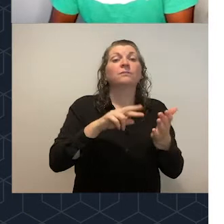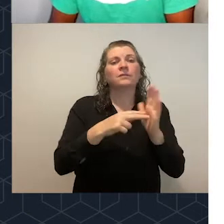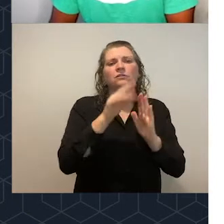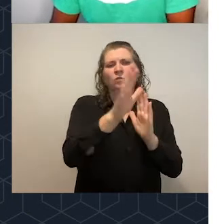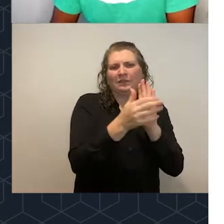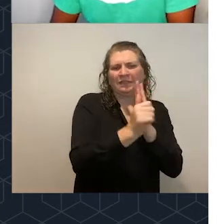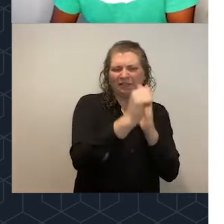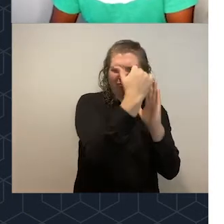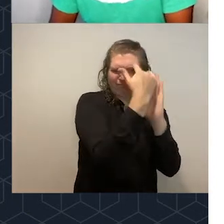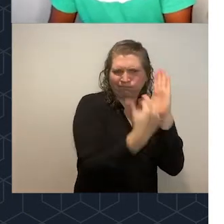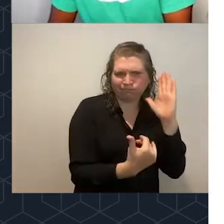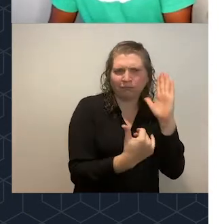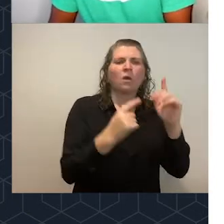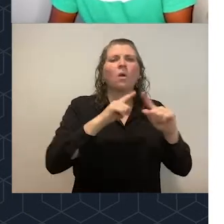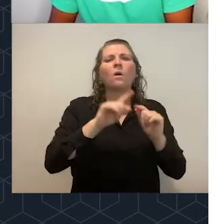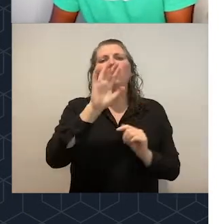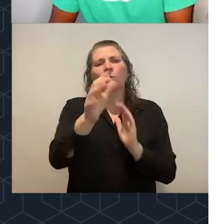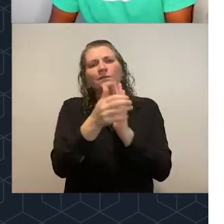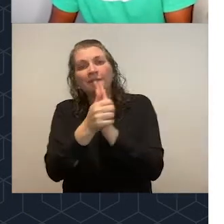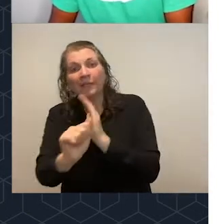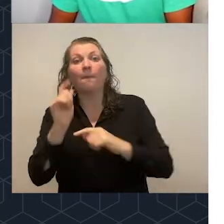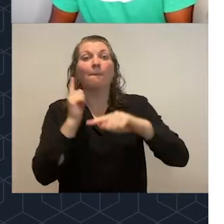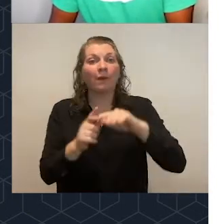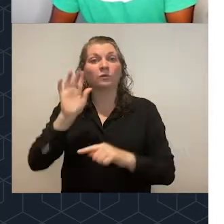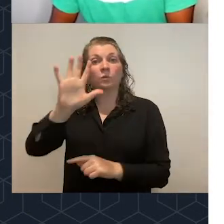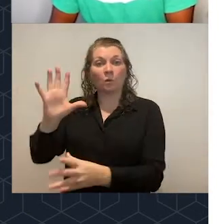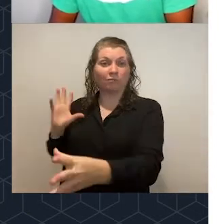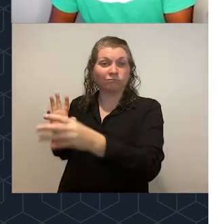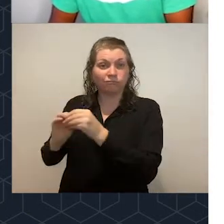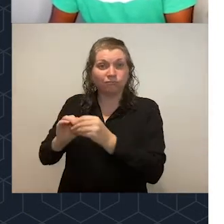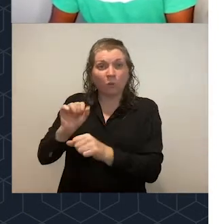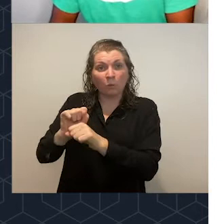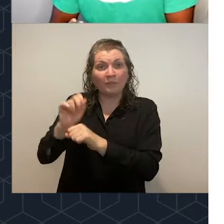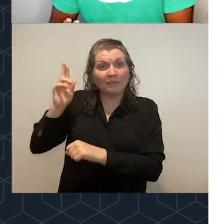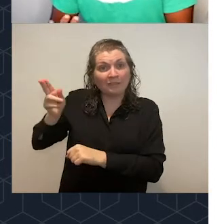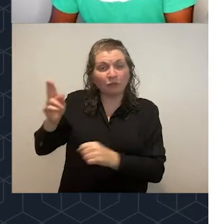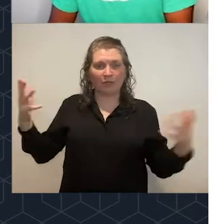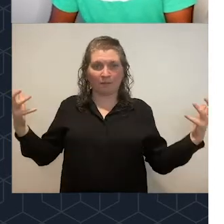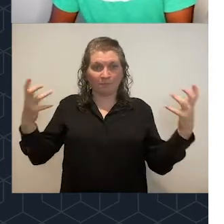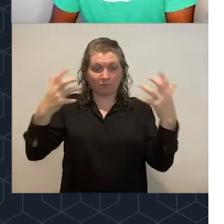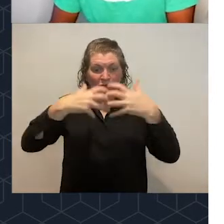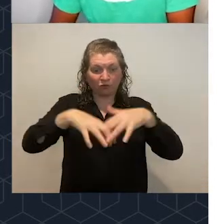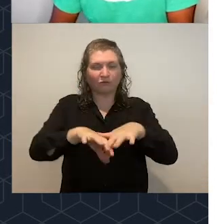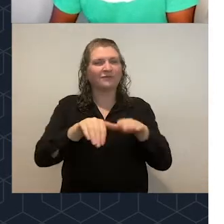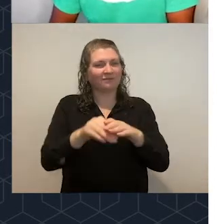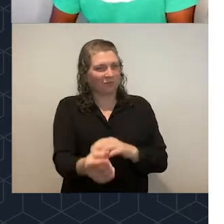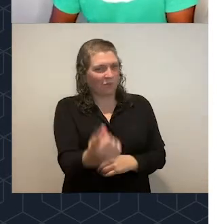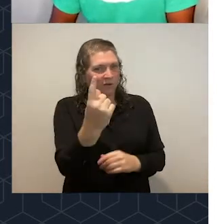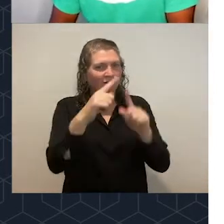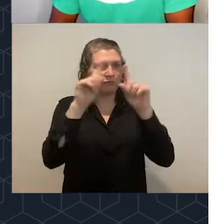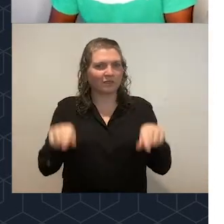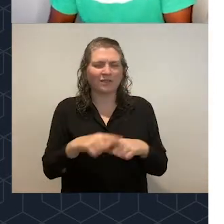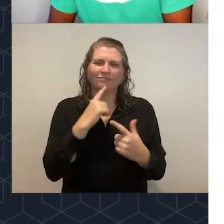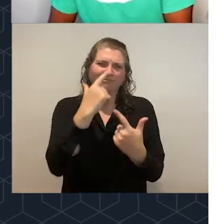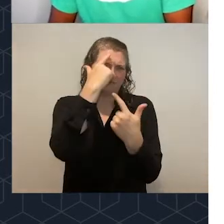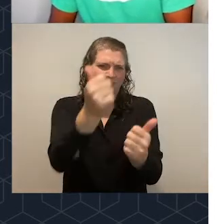of chronological and functional resume types. You know, these resume formats allows you to emphasize both your work experience as